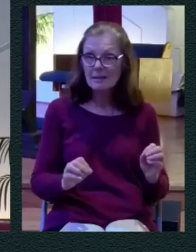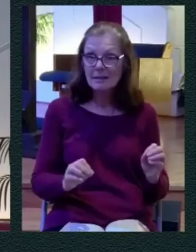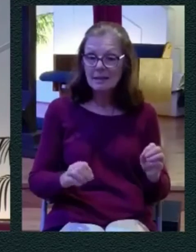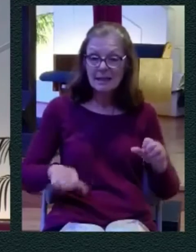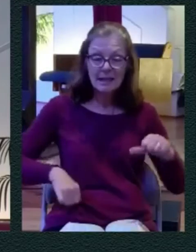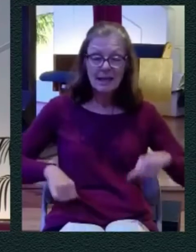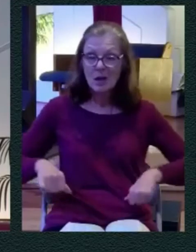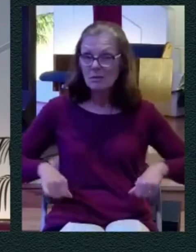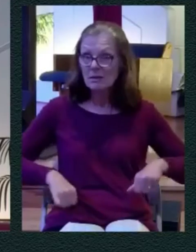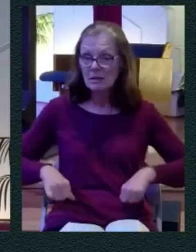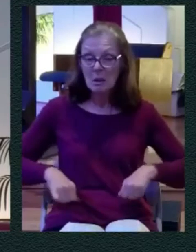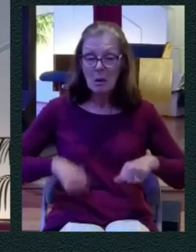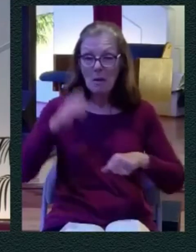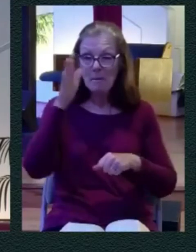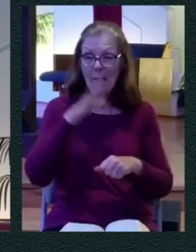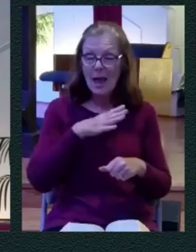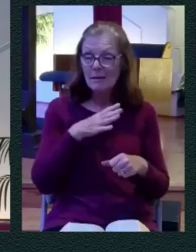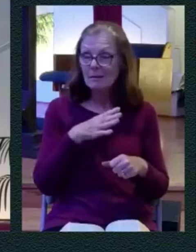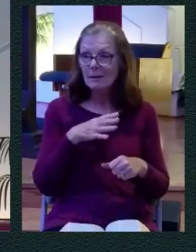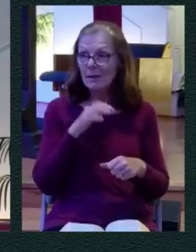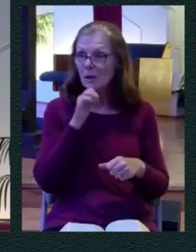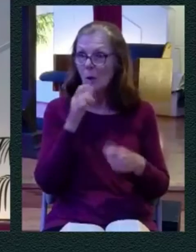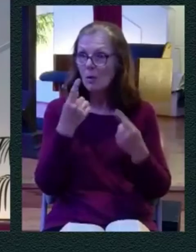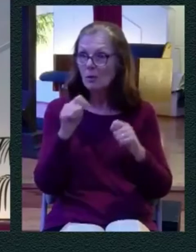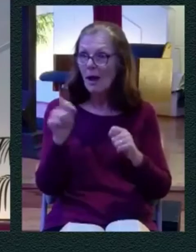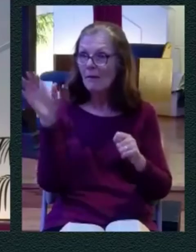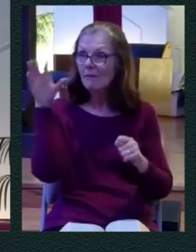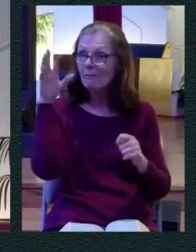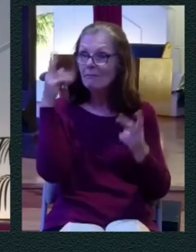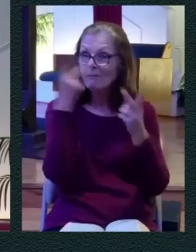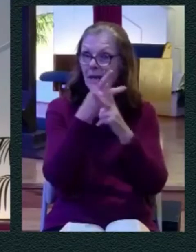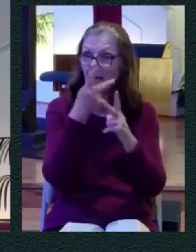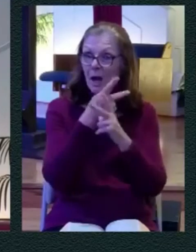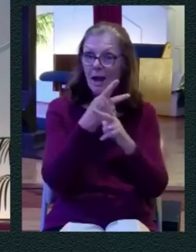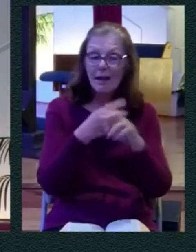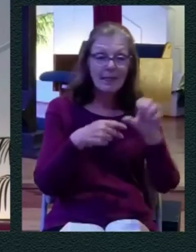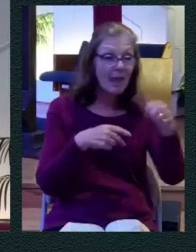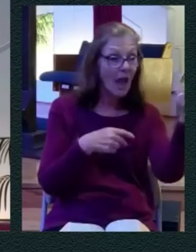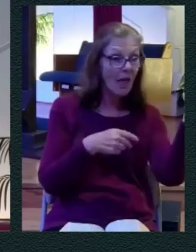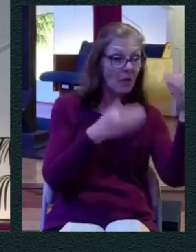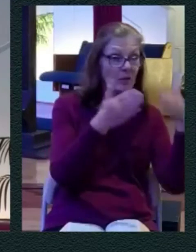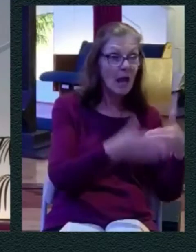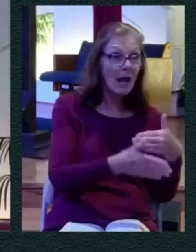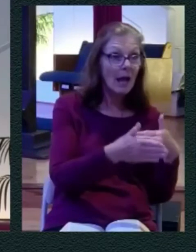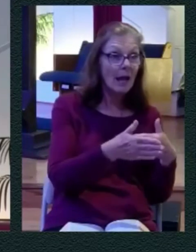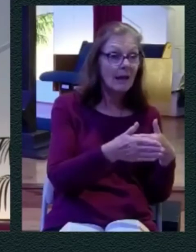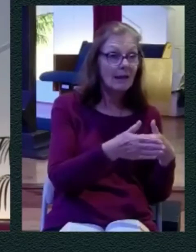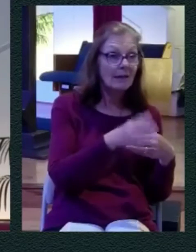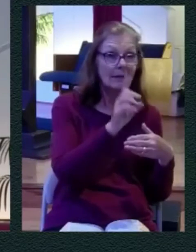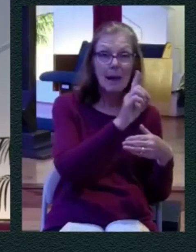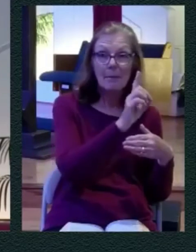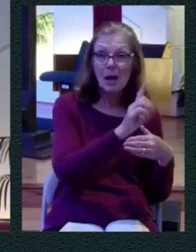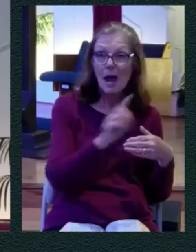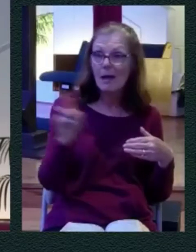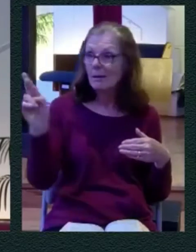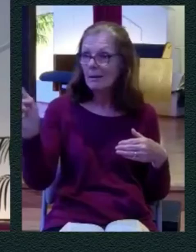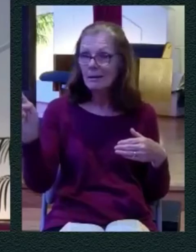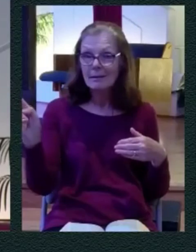decide which side I favor. The other side's no better. Politics is not the answer.